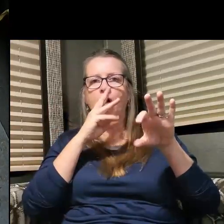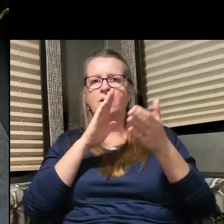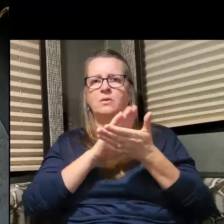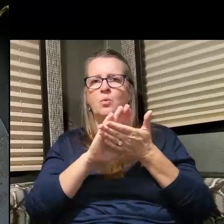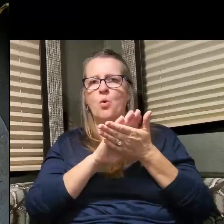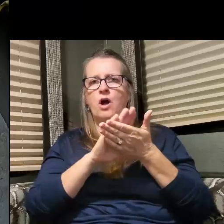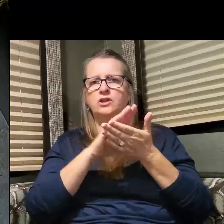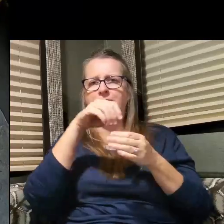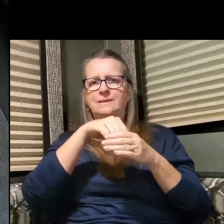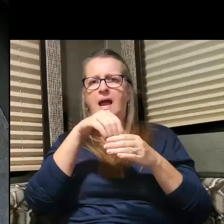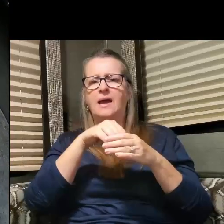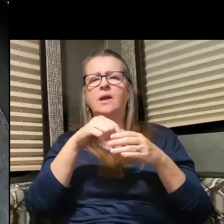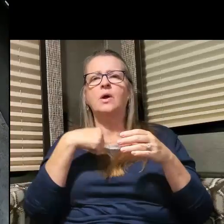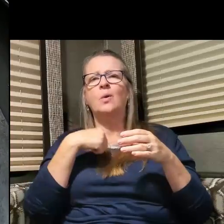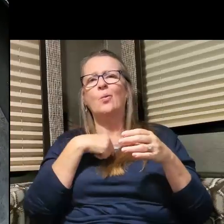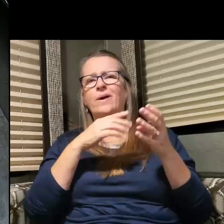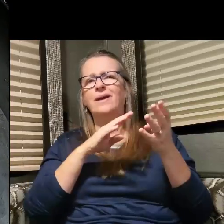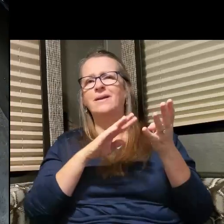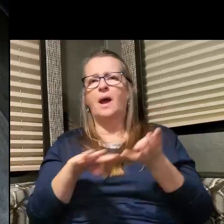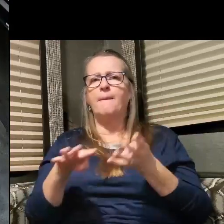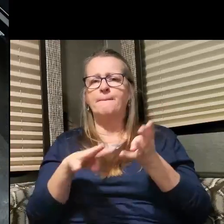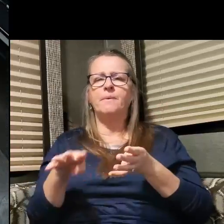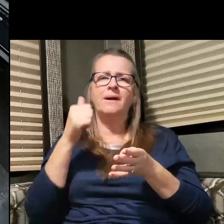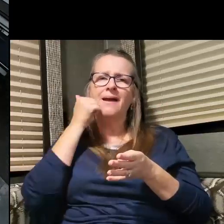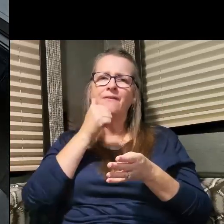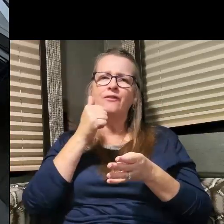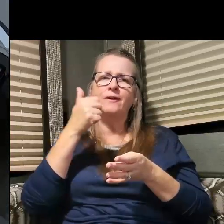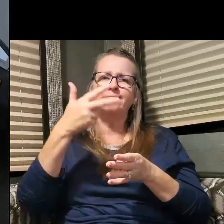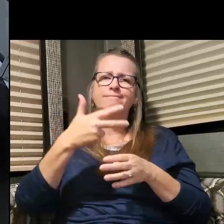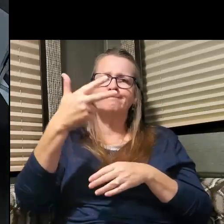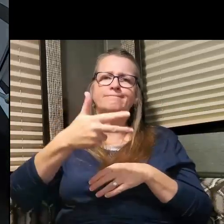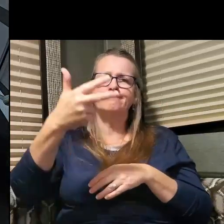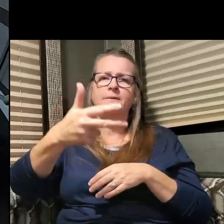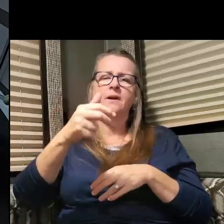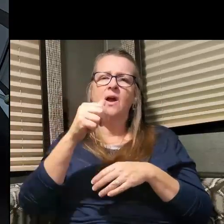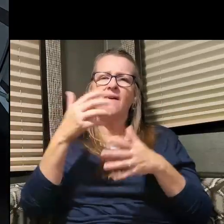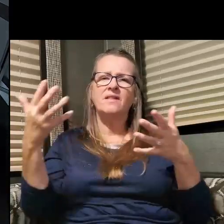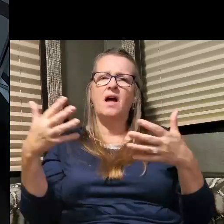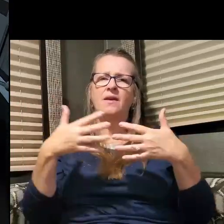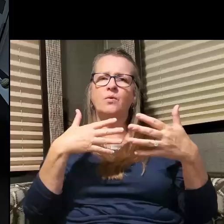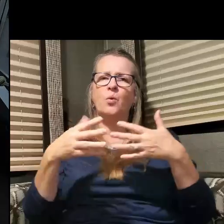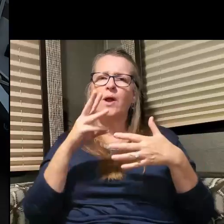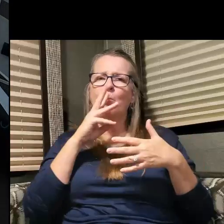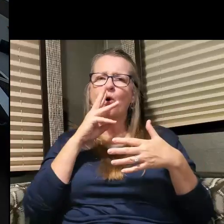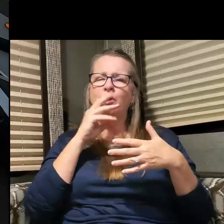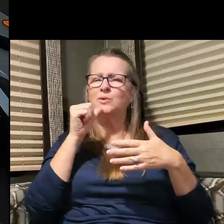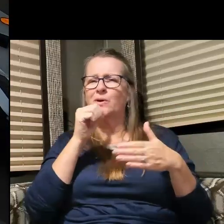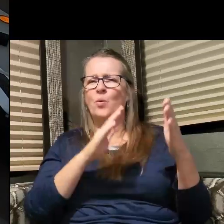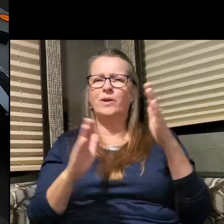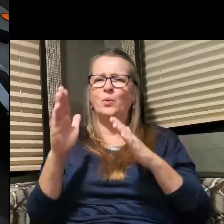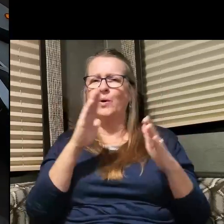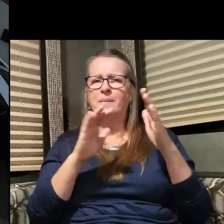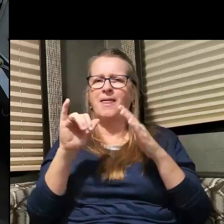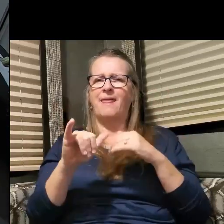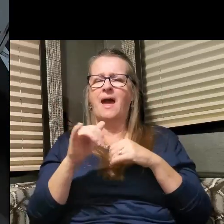where you can wash it out if you want to wash it out. We dump it every couple days, and we have a lot of gray water, so I don't